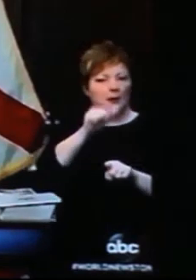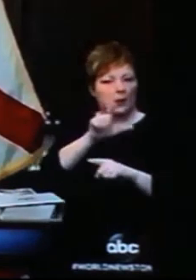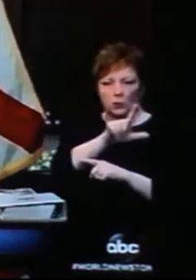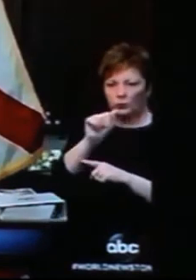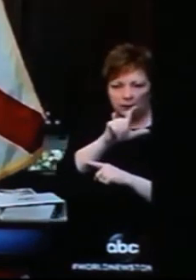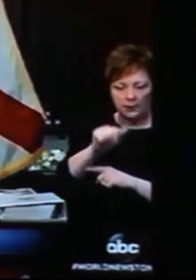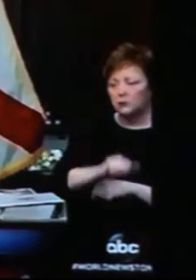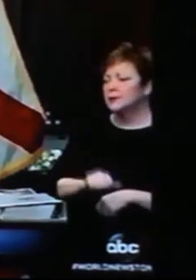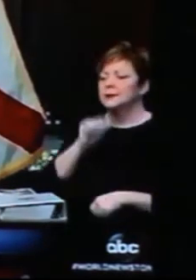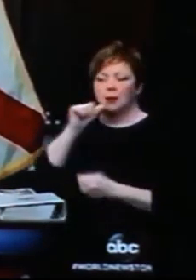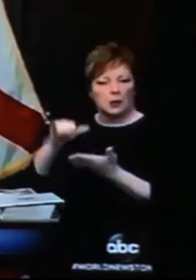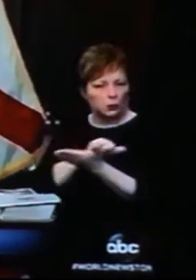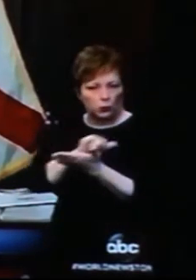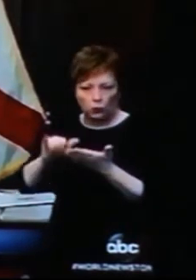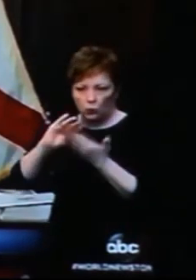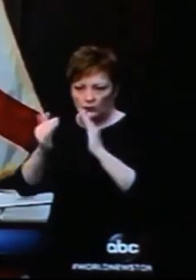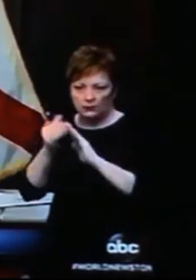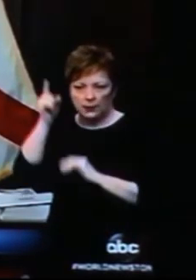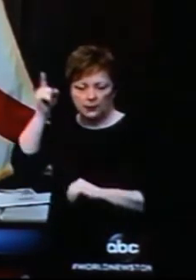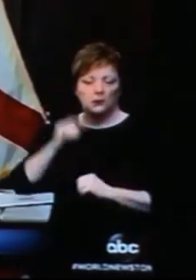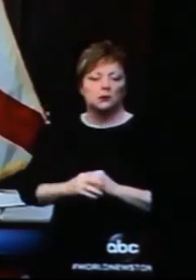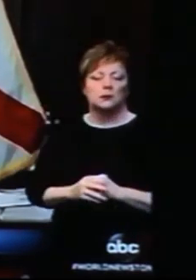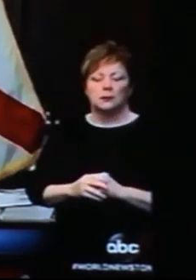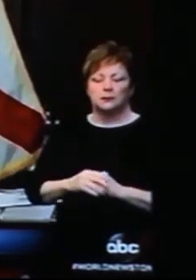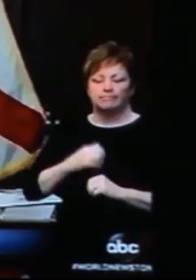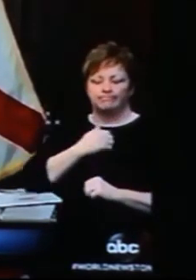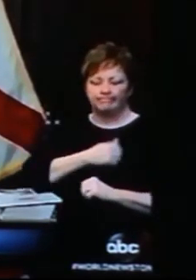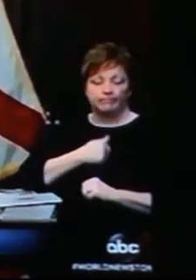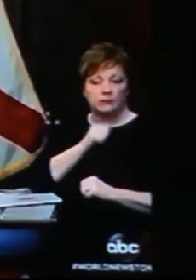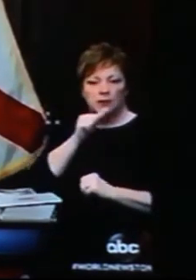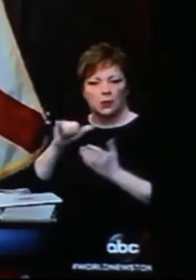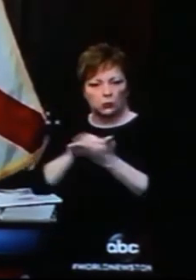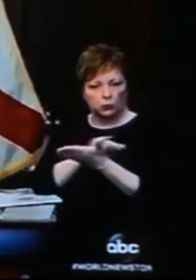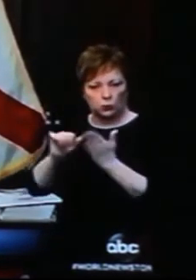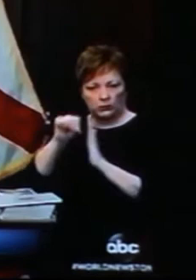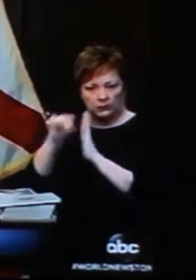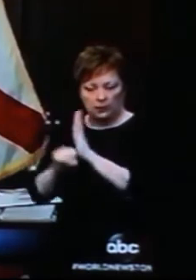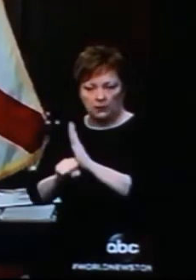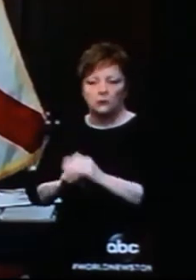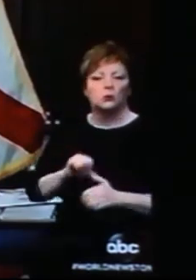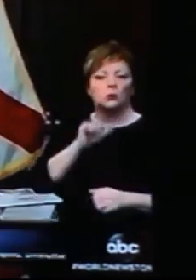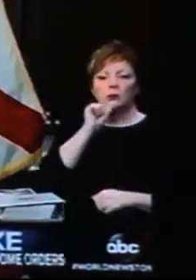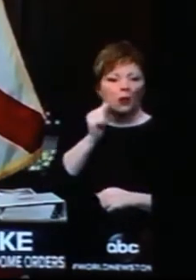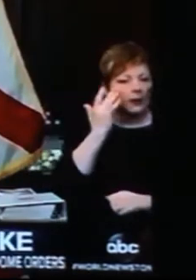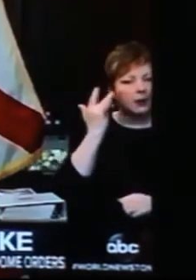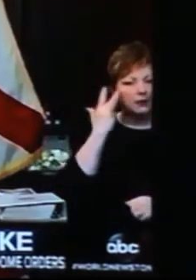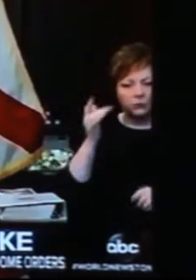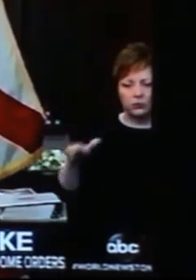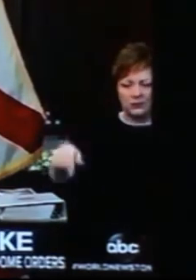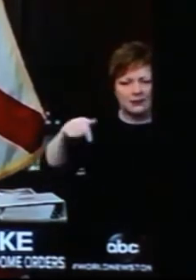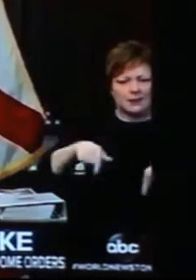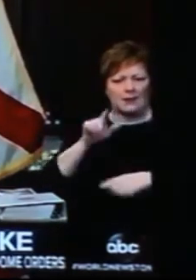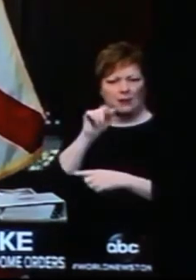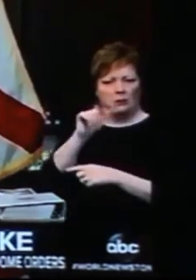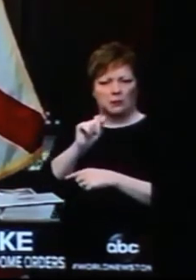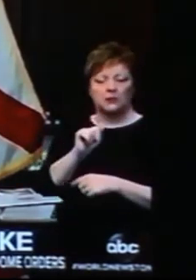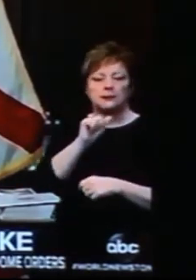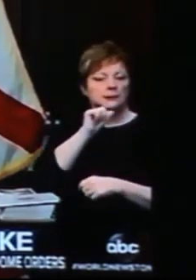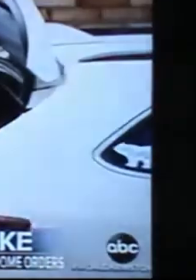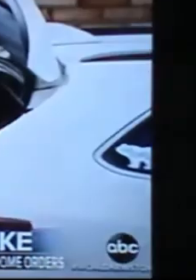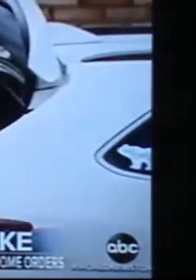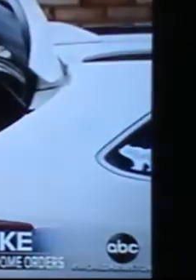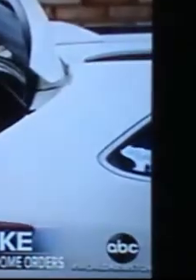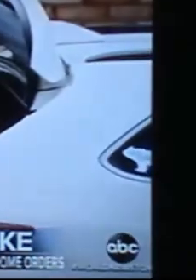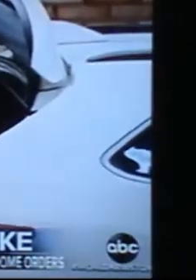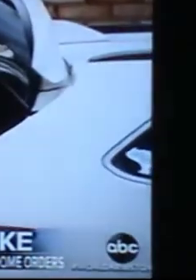not California, and right now is not the time to order people to shelter in